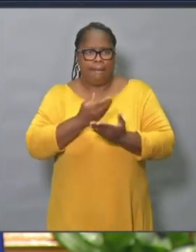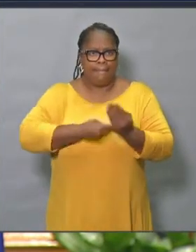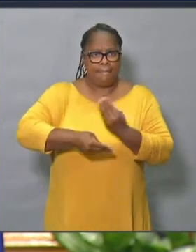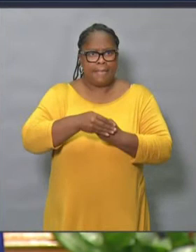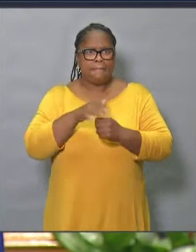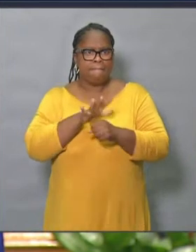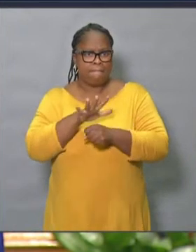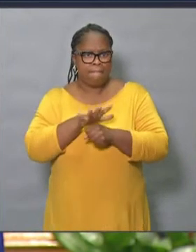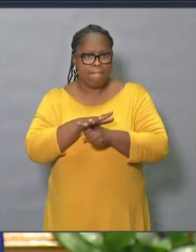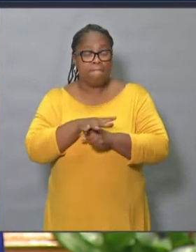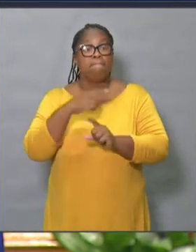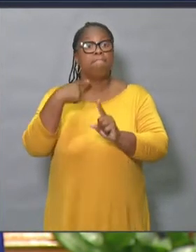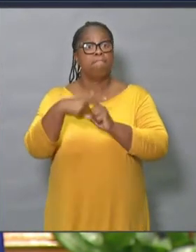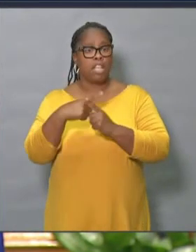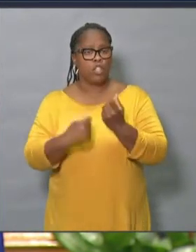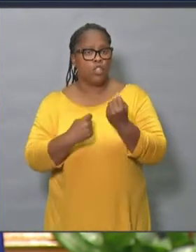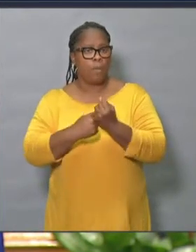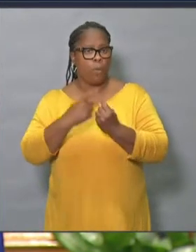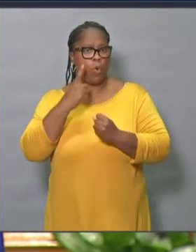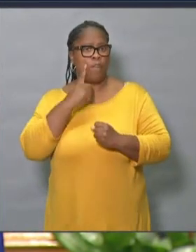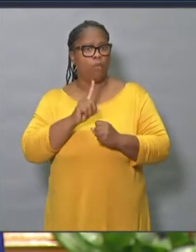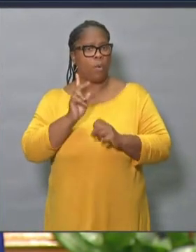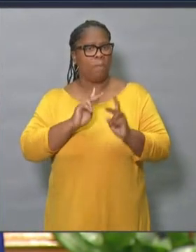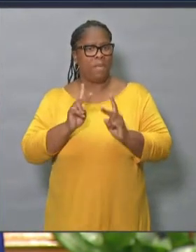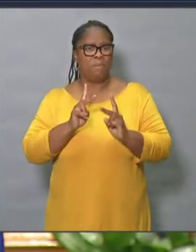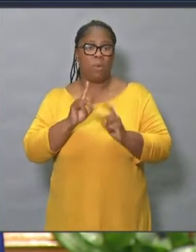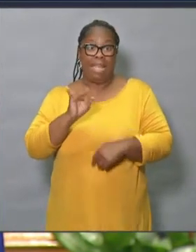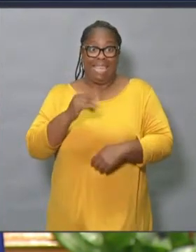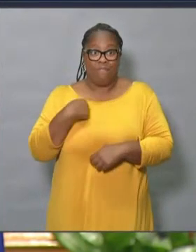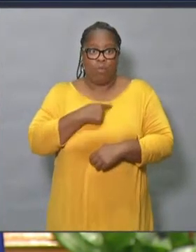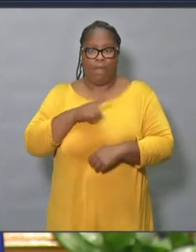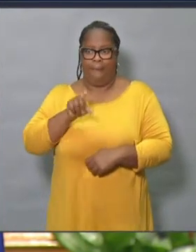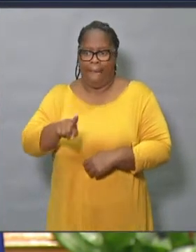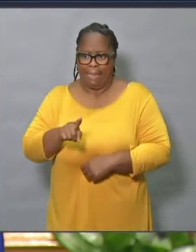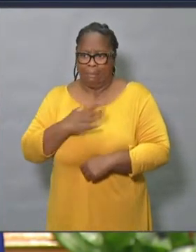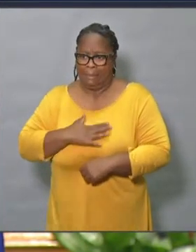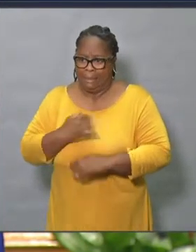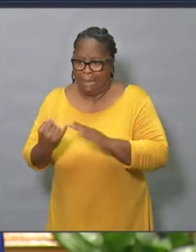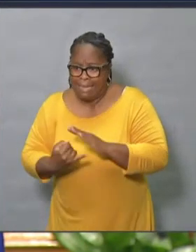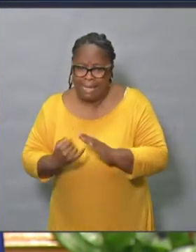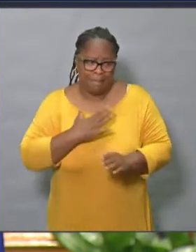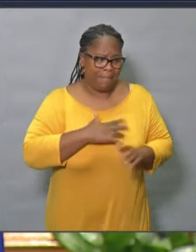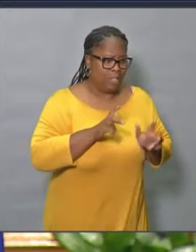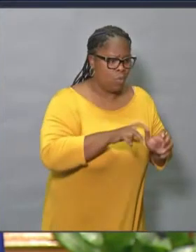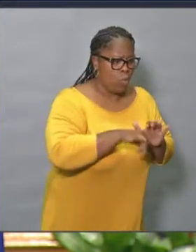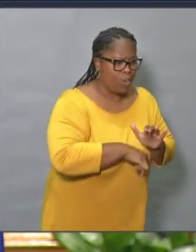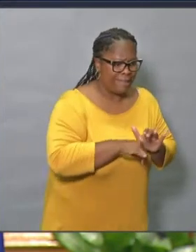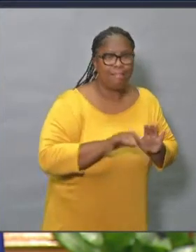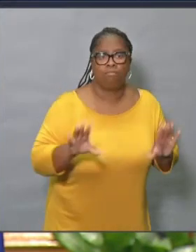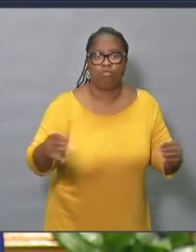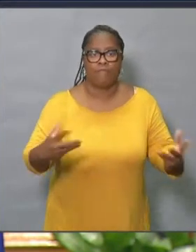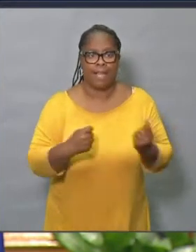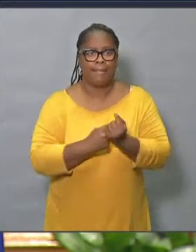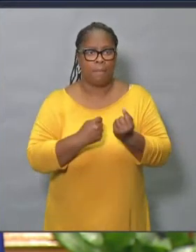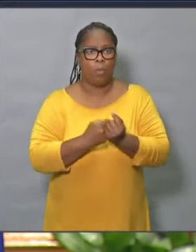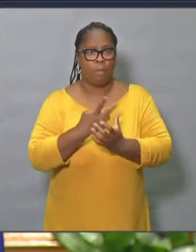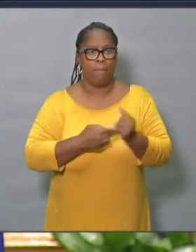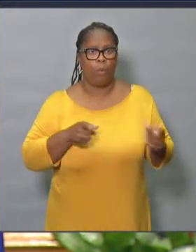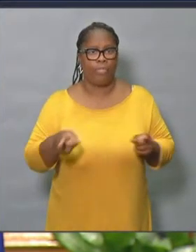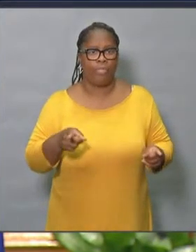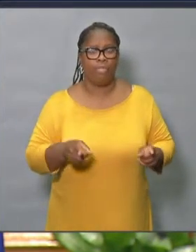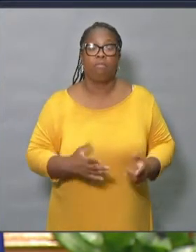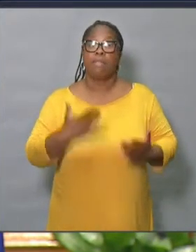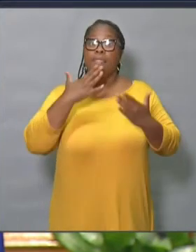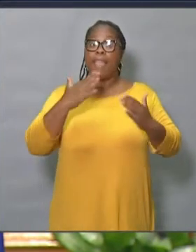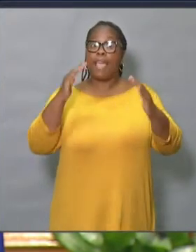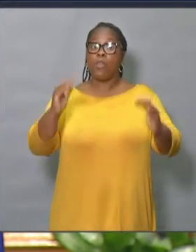well as support for those that are being asked to isolate and quarantine as necessary. I want to particularly thank the